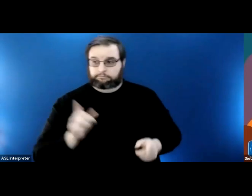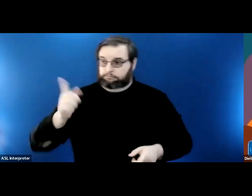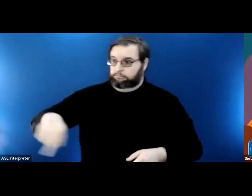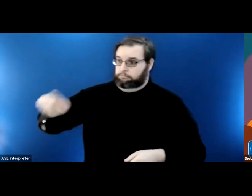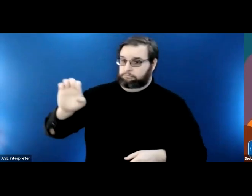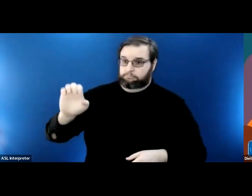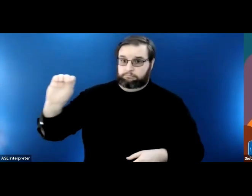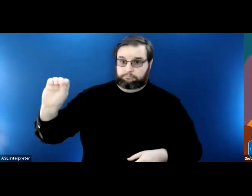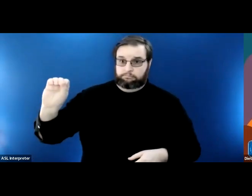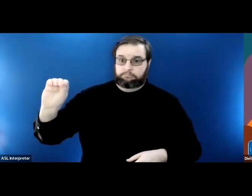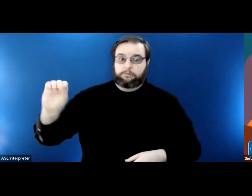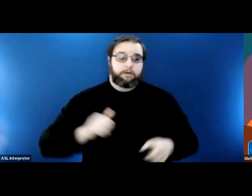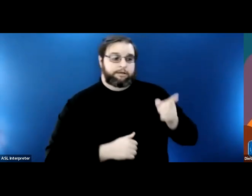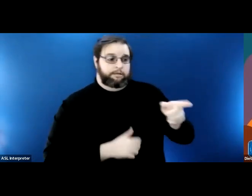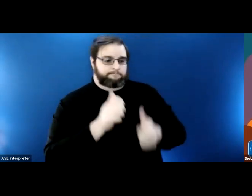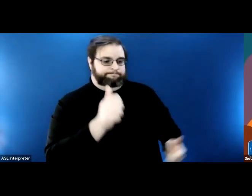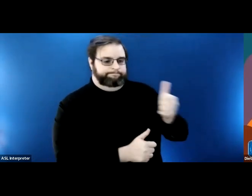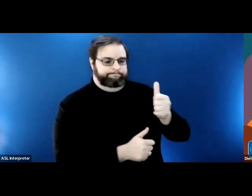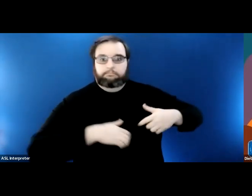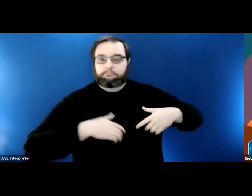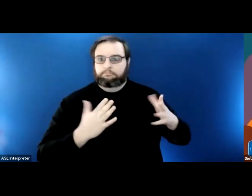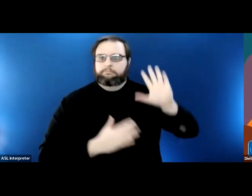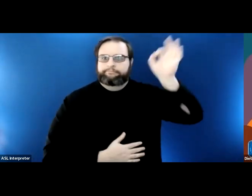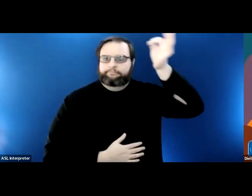are, first,